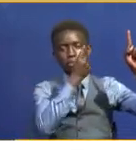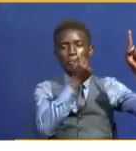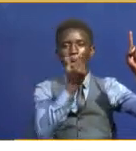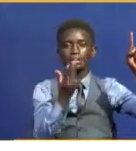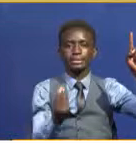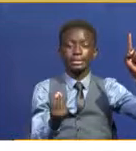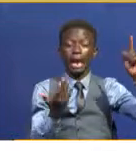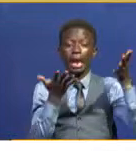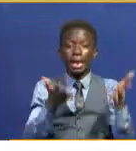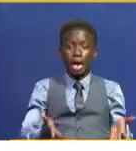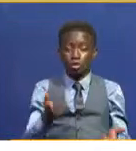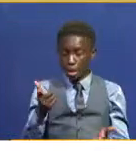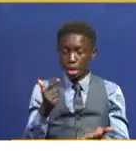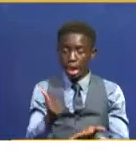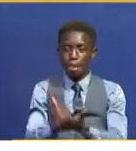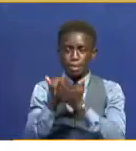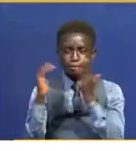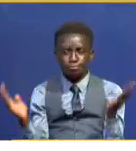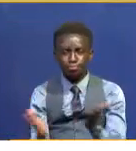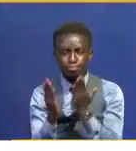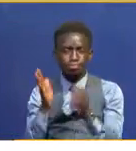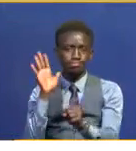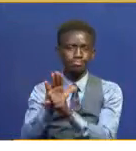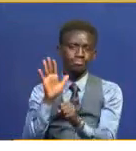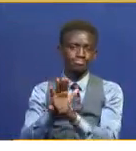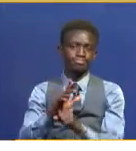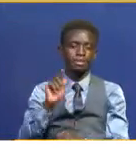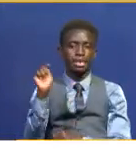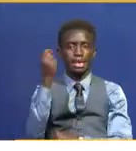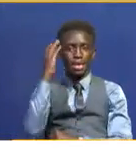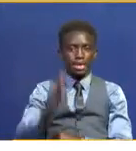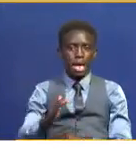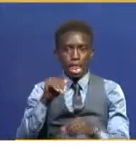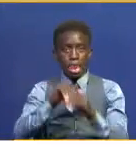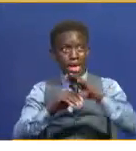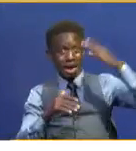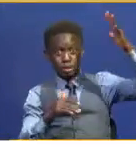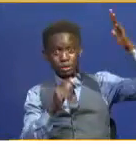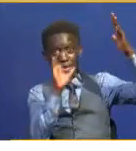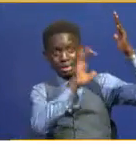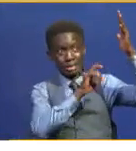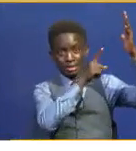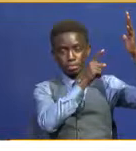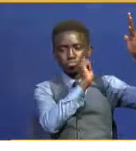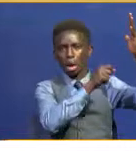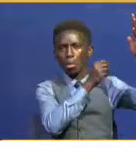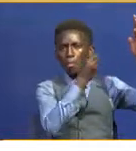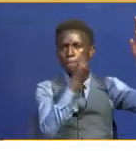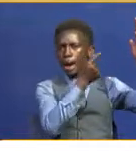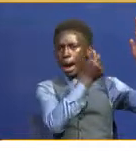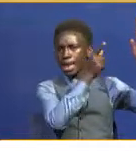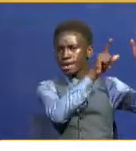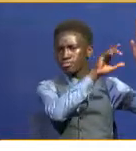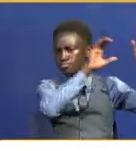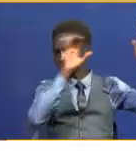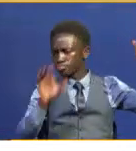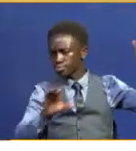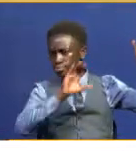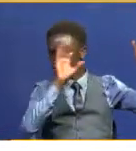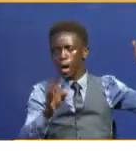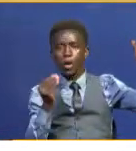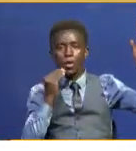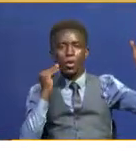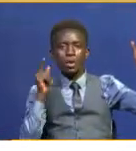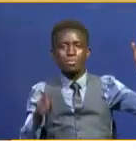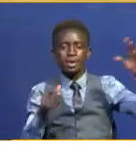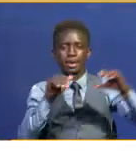would really encourage a lot more Kenyans within the diaspora to actually invest funds back home within our financial market.